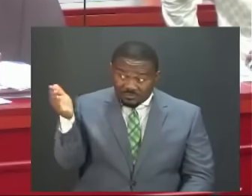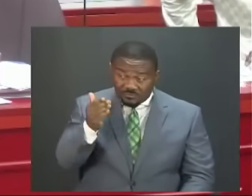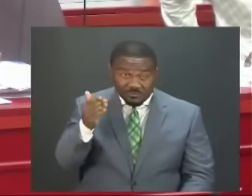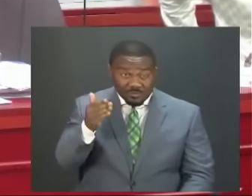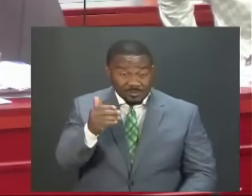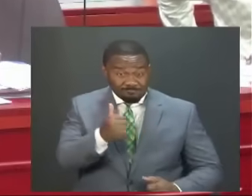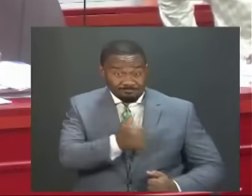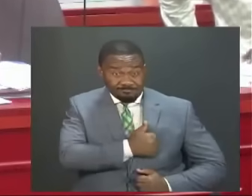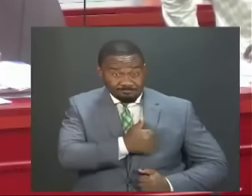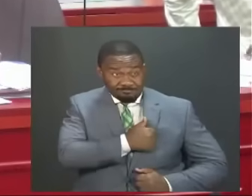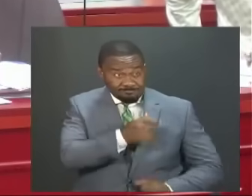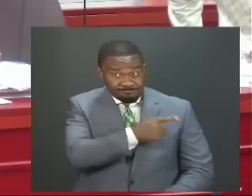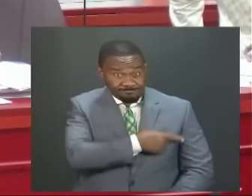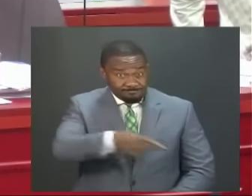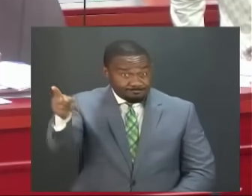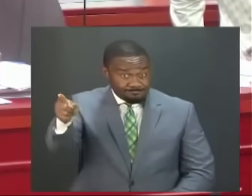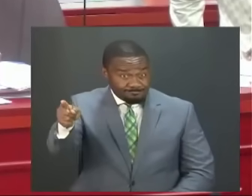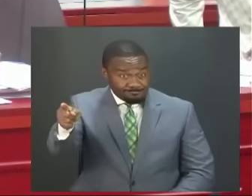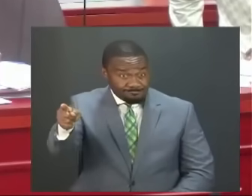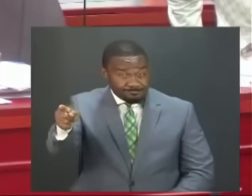you out.